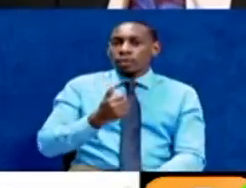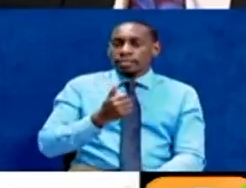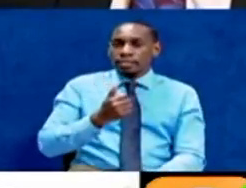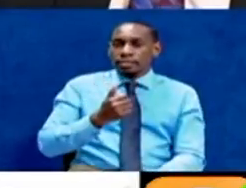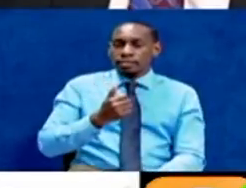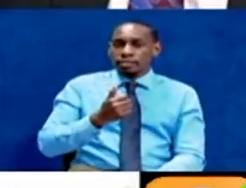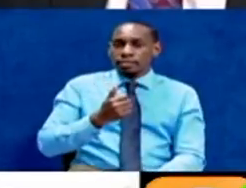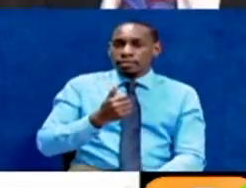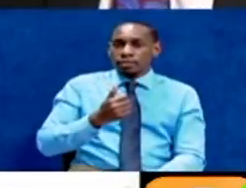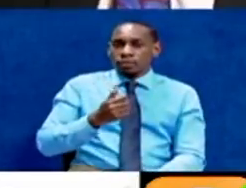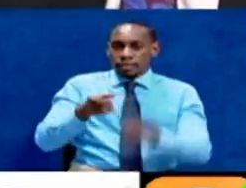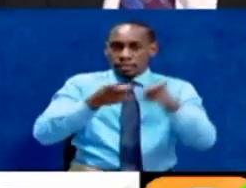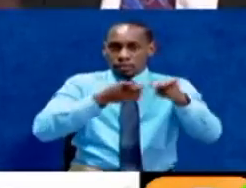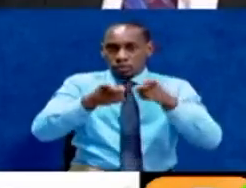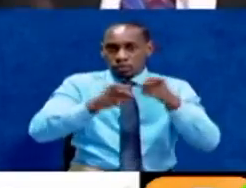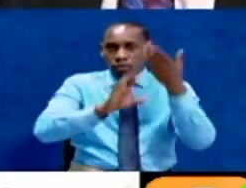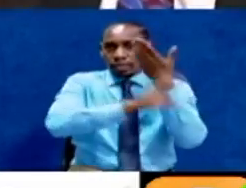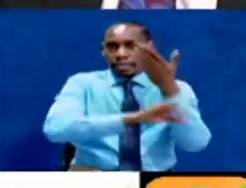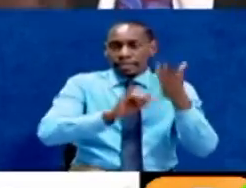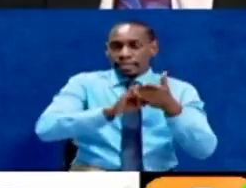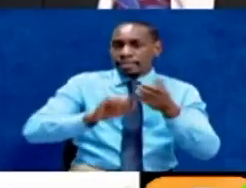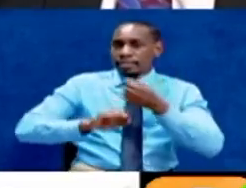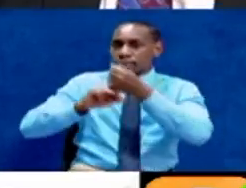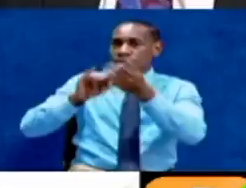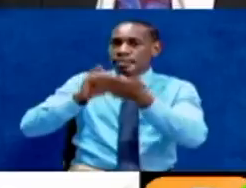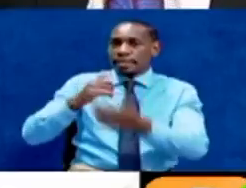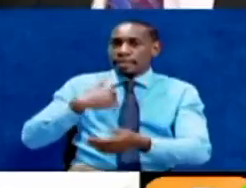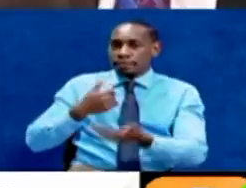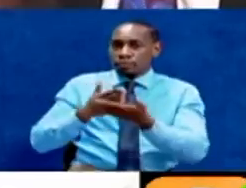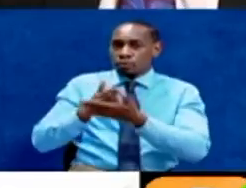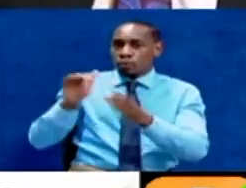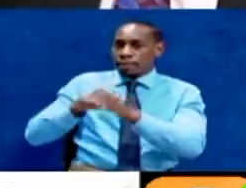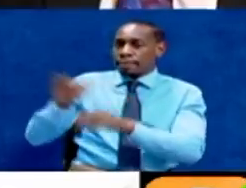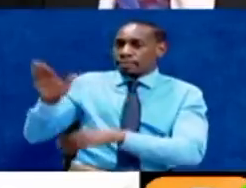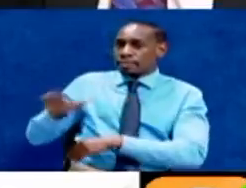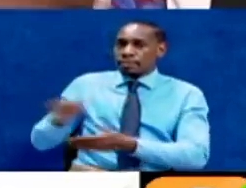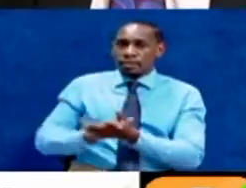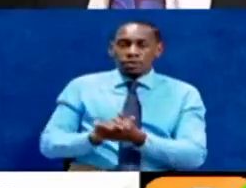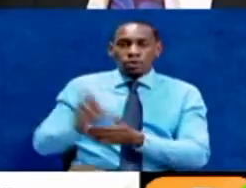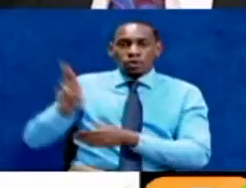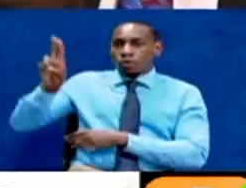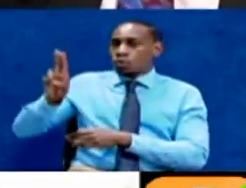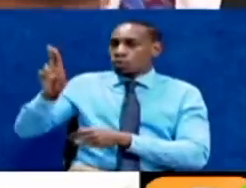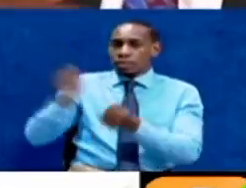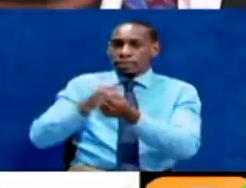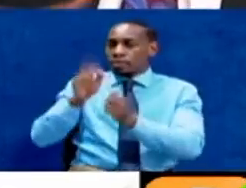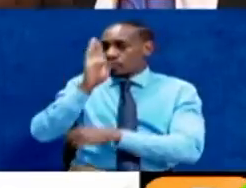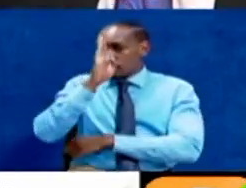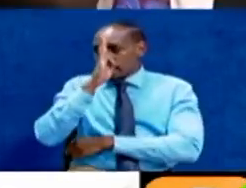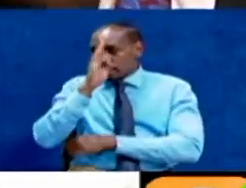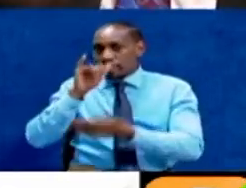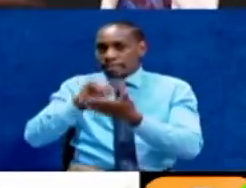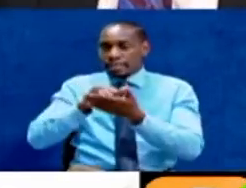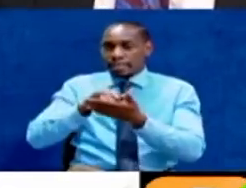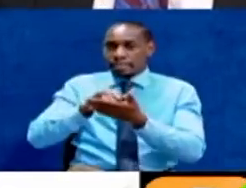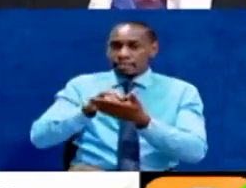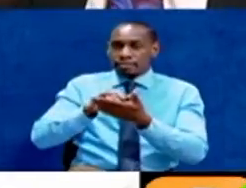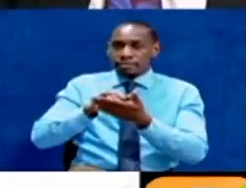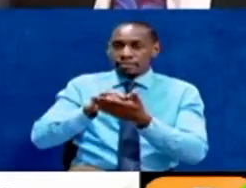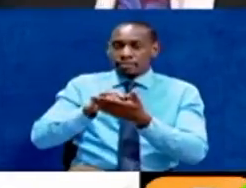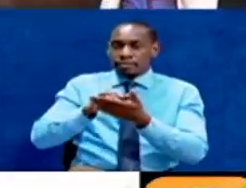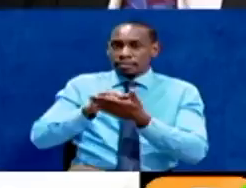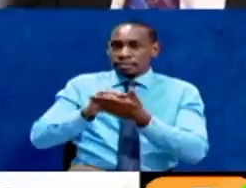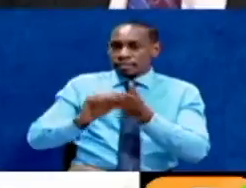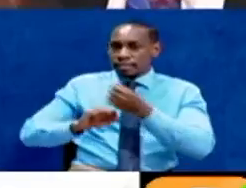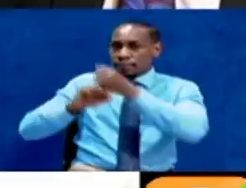affairs of the country being run. The support that he's getting from members of parliament, I don't think he has any doubt in his mind that we support him.